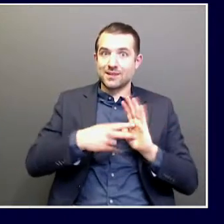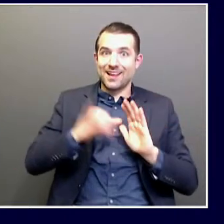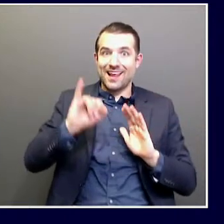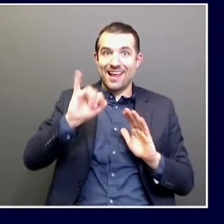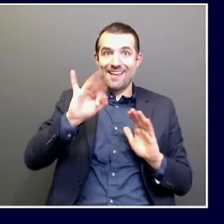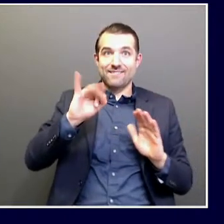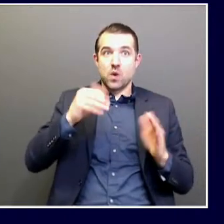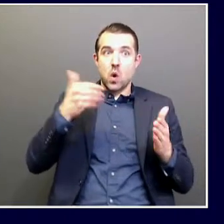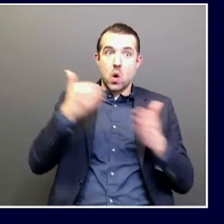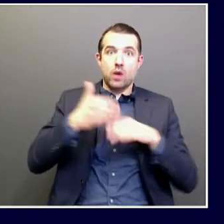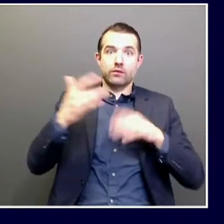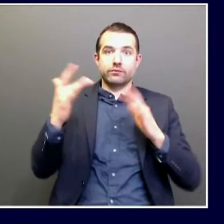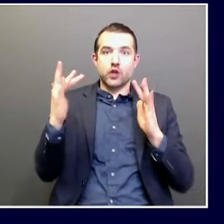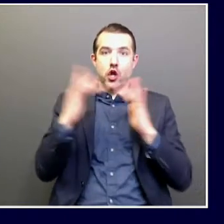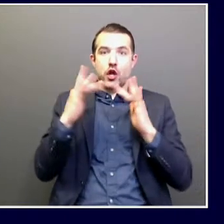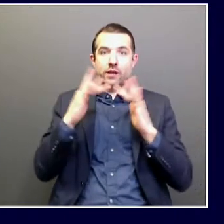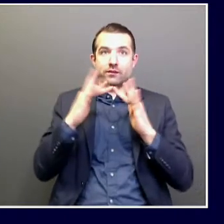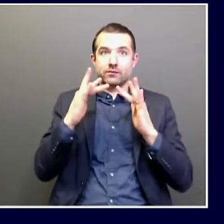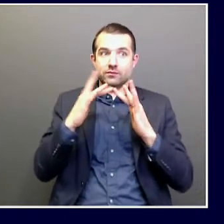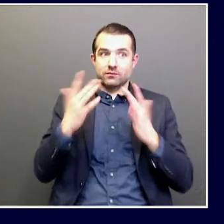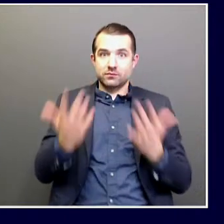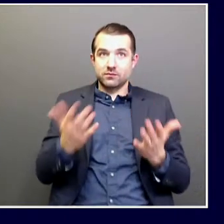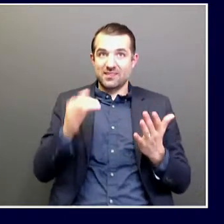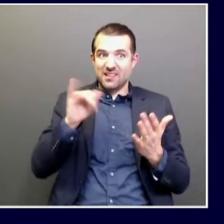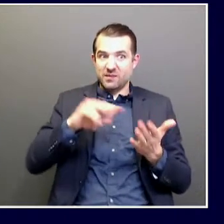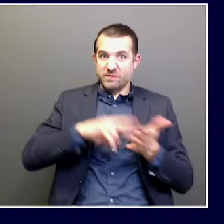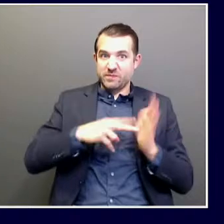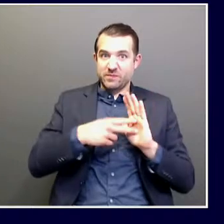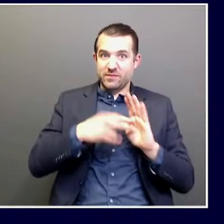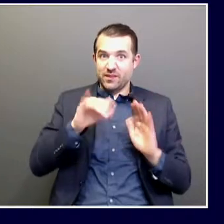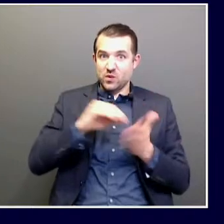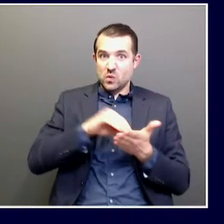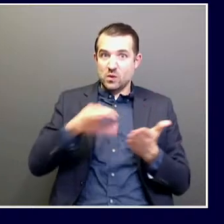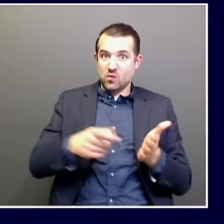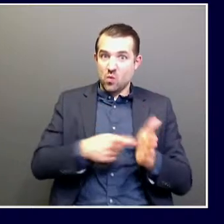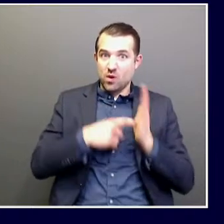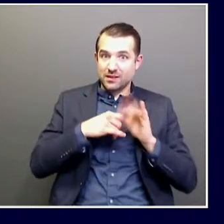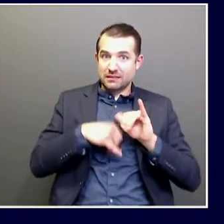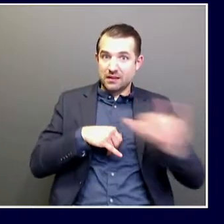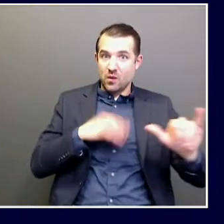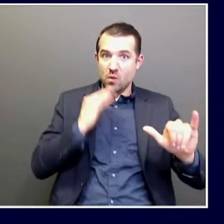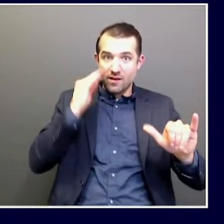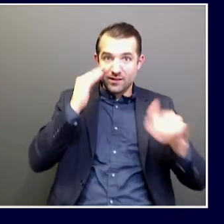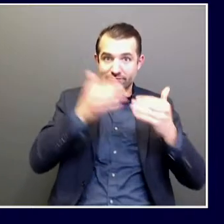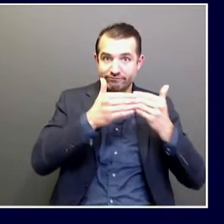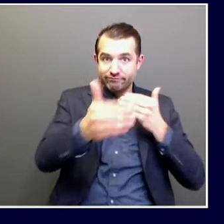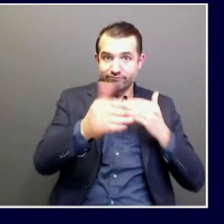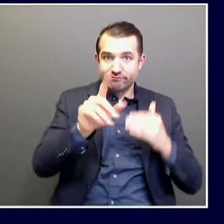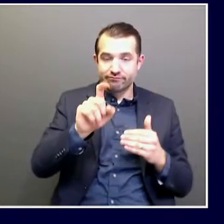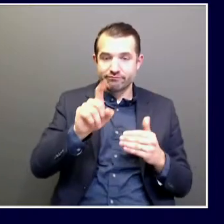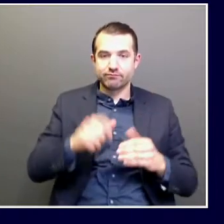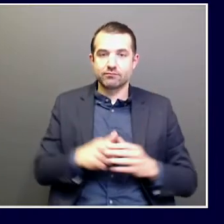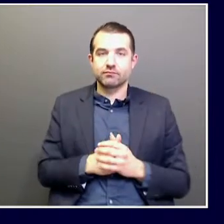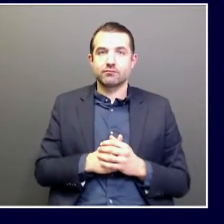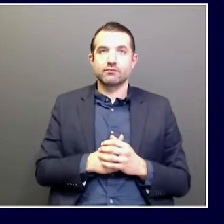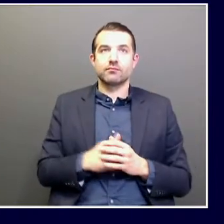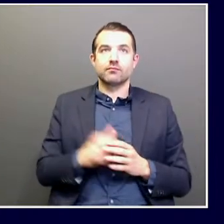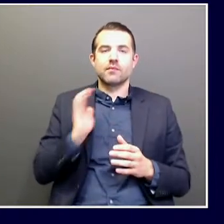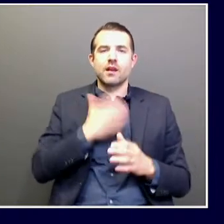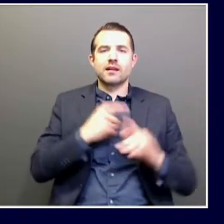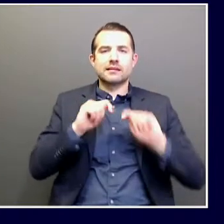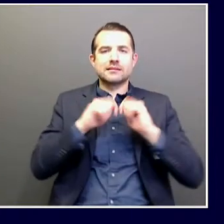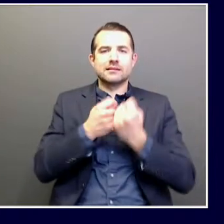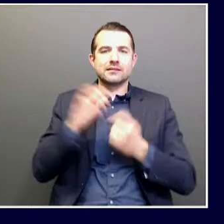Your thoughts on that? Yep. Joe, it's something that our epidemiology team has discussed, and I know that in other states the same question has come